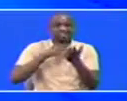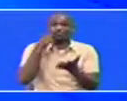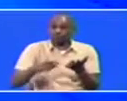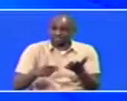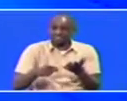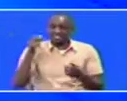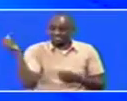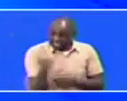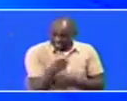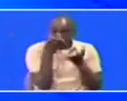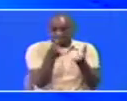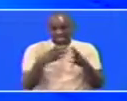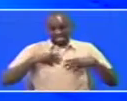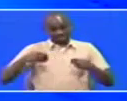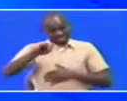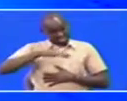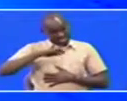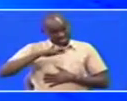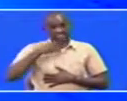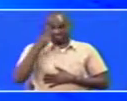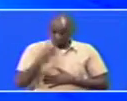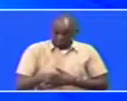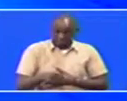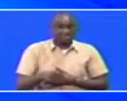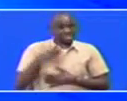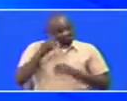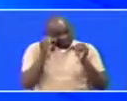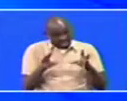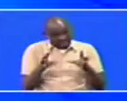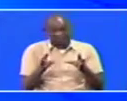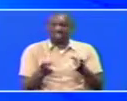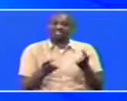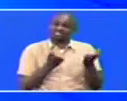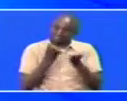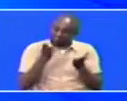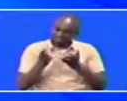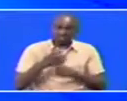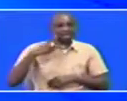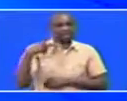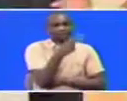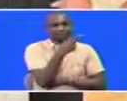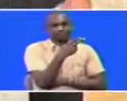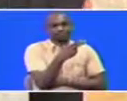harmonized salaries in the health sector, they would not offer any services in public facilities.